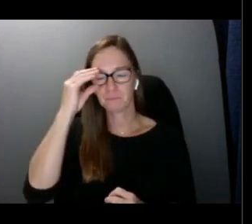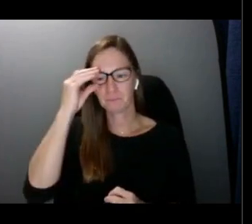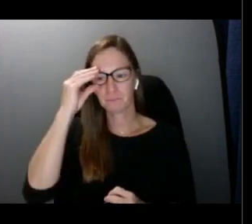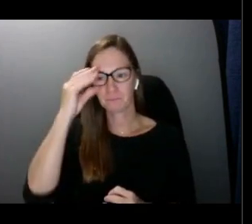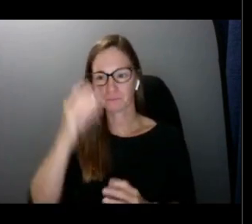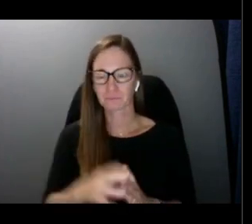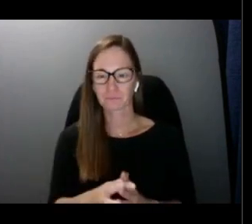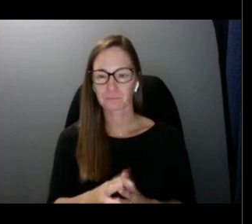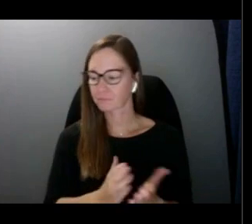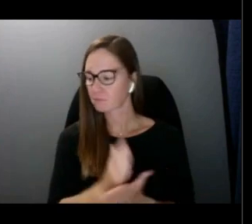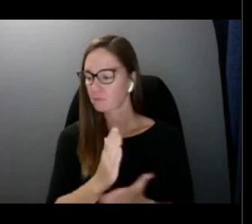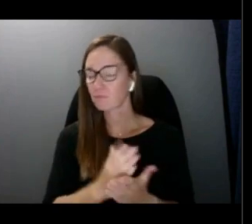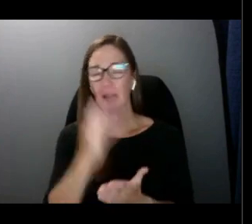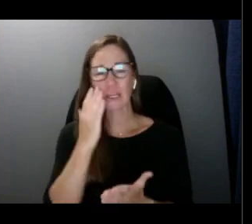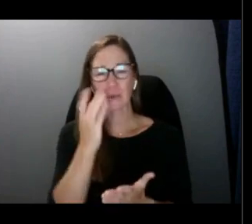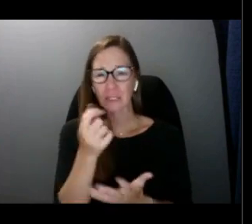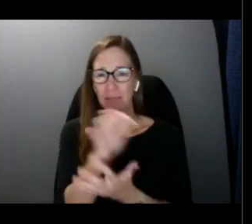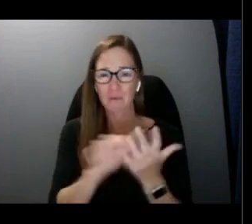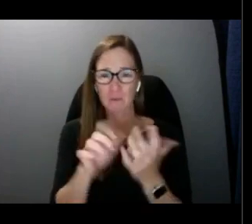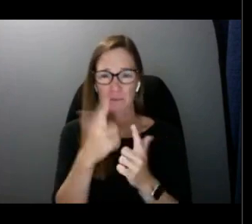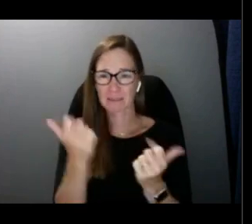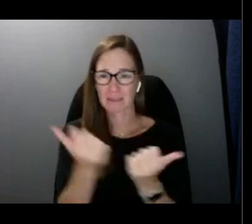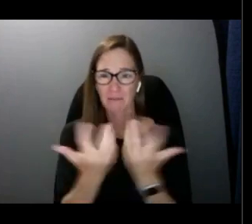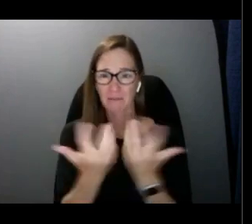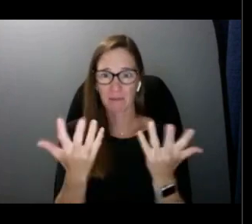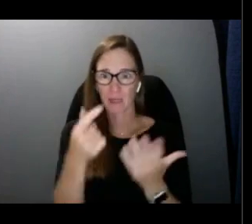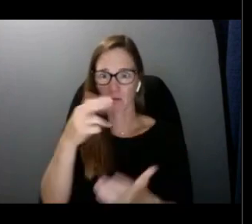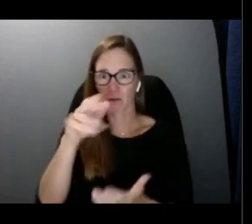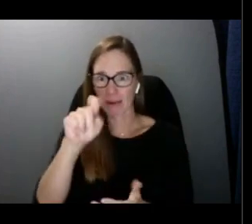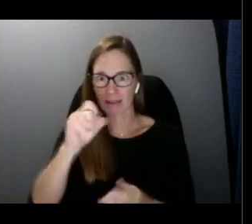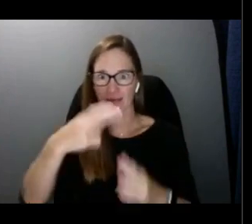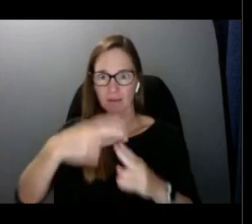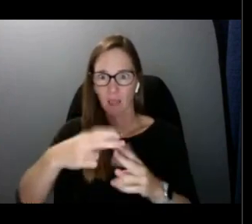All right. I know it's confusing because everything's got grants in the name.